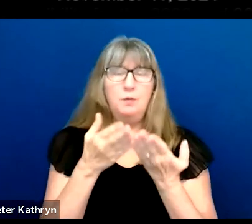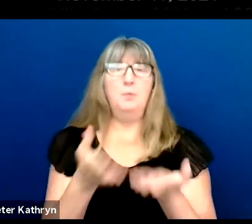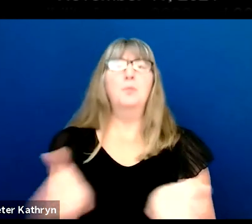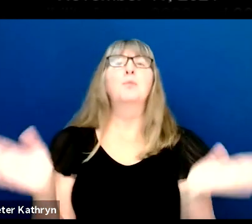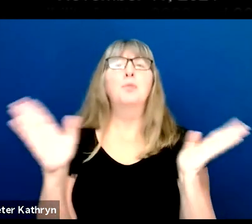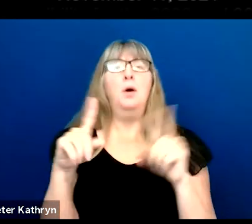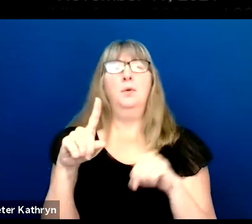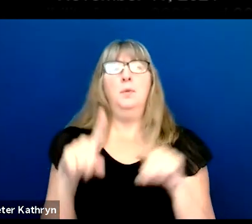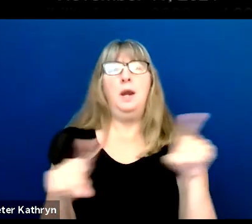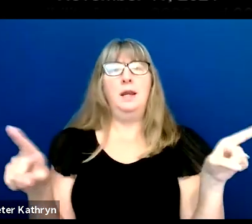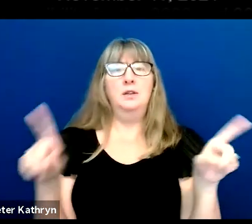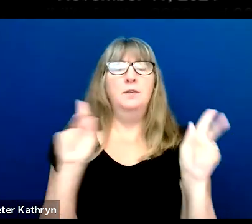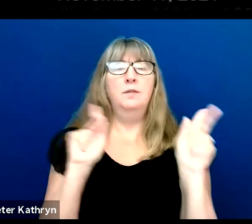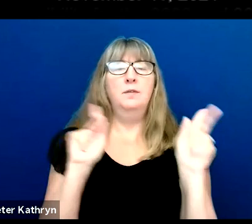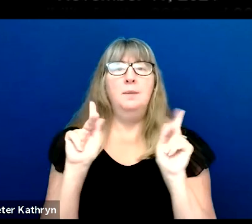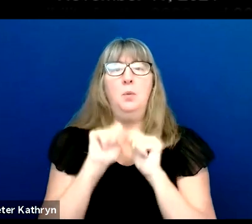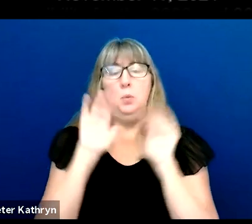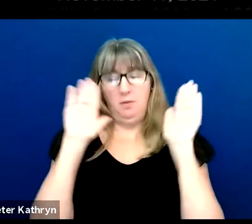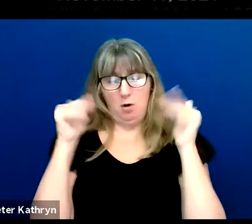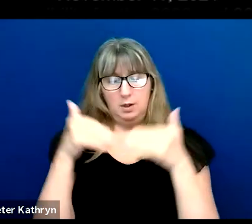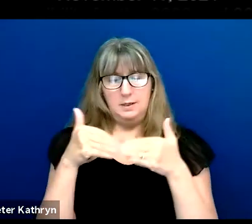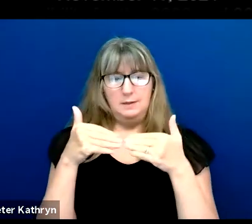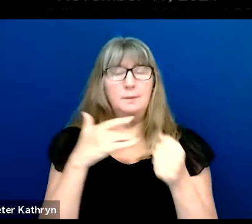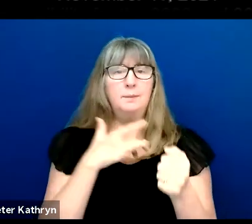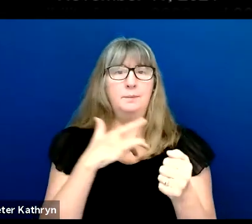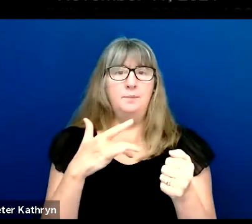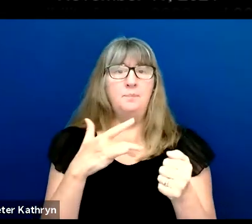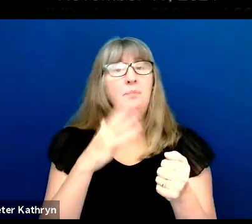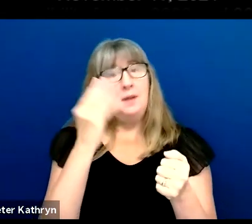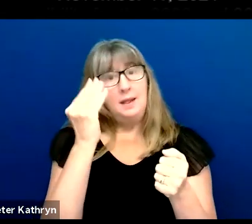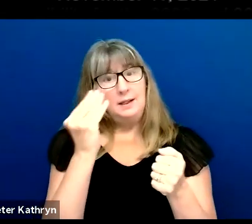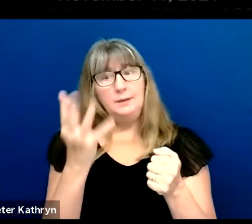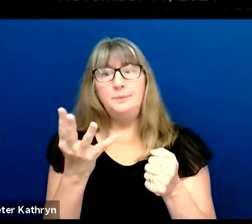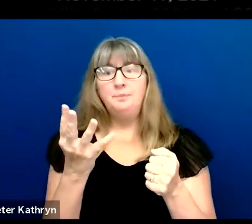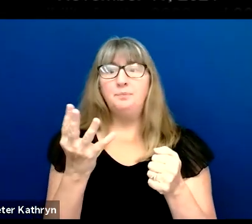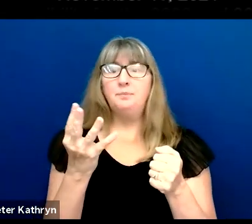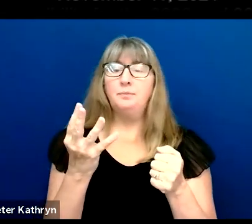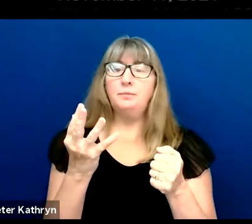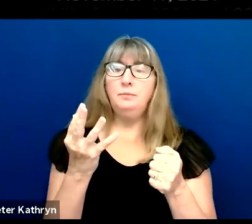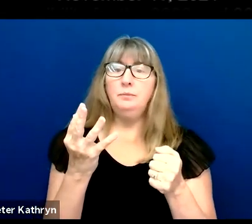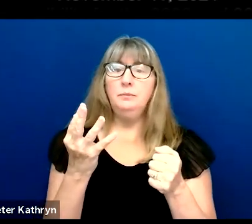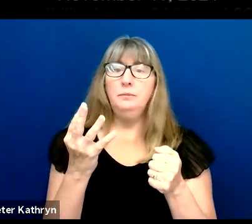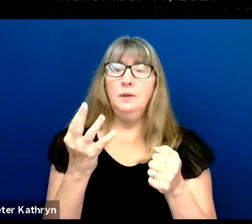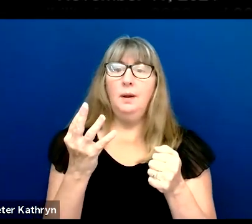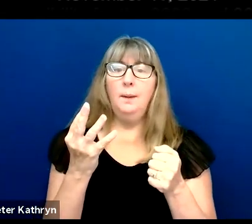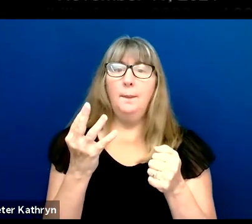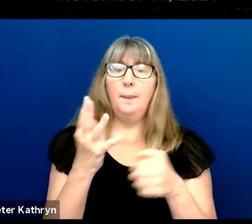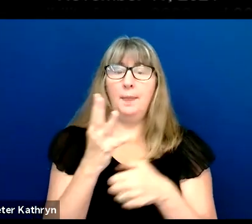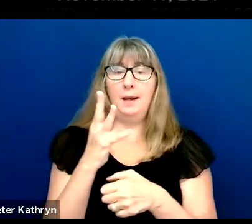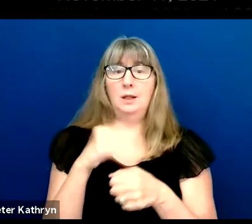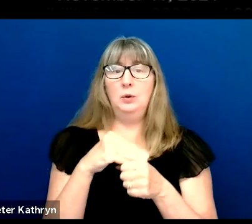of people with autism in general. And just as a note that I have, that I include in